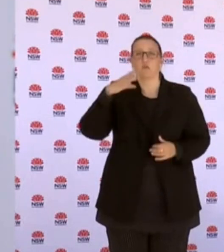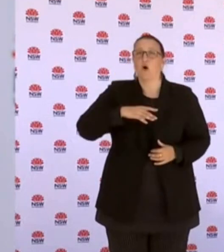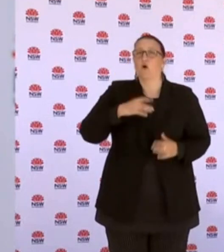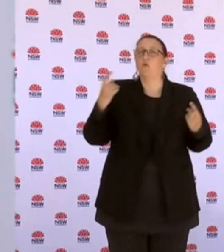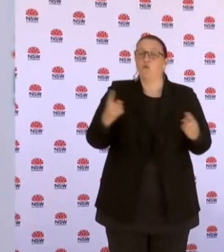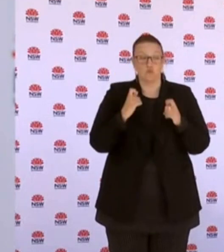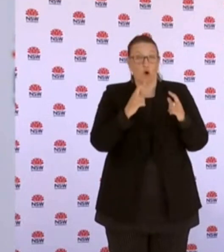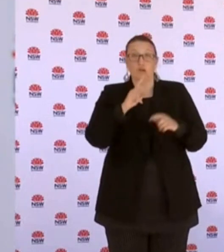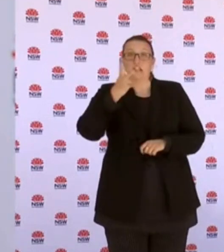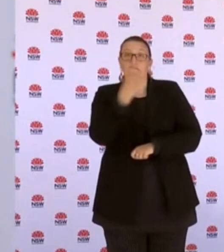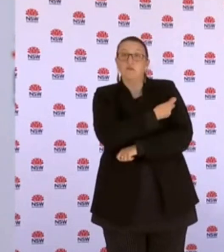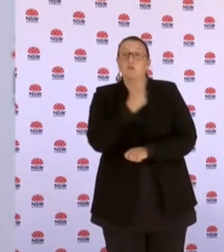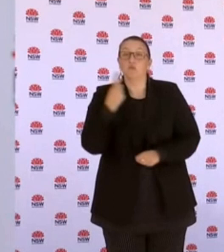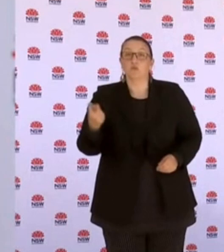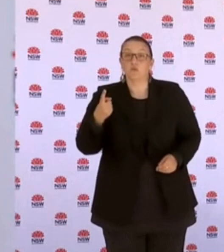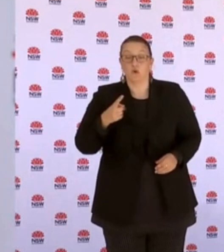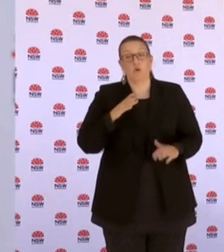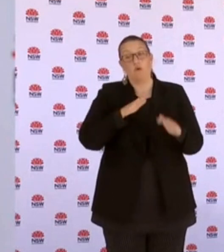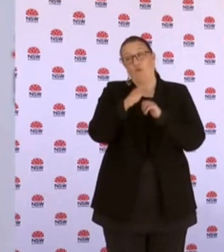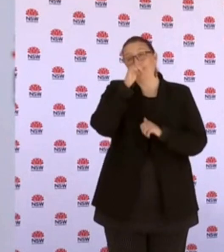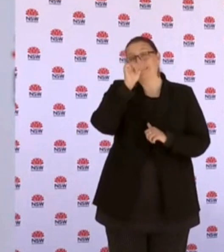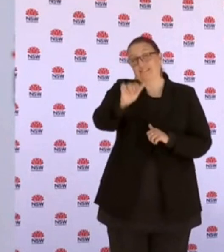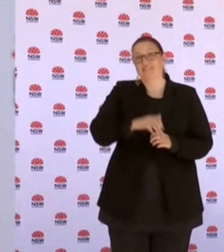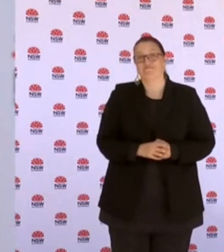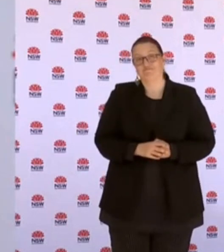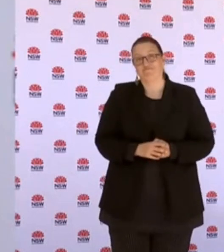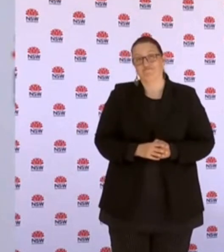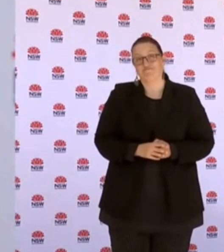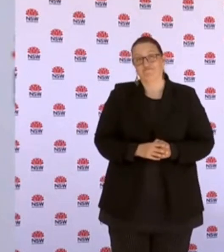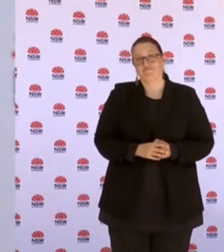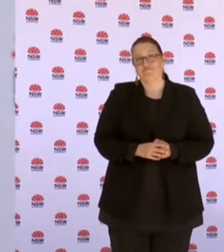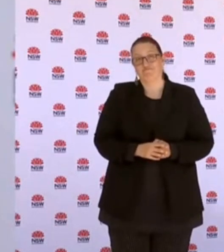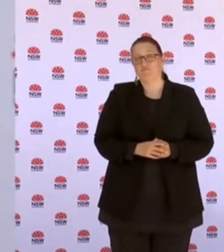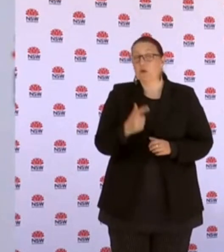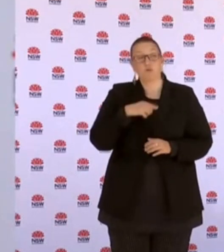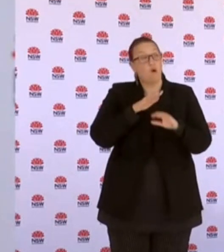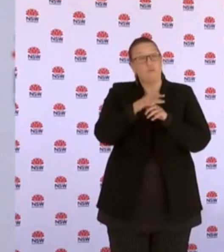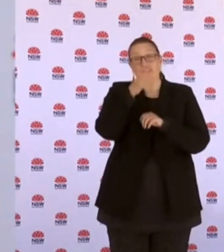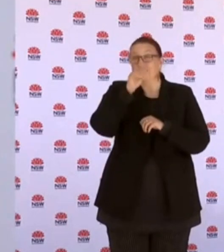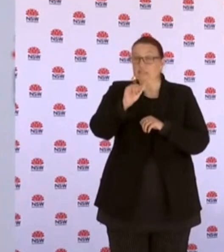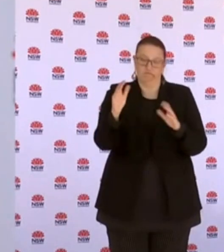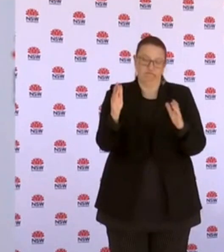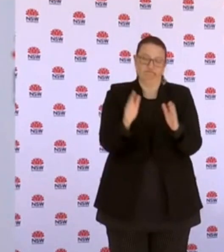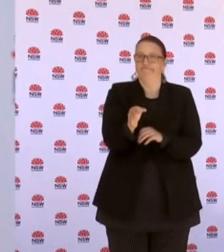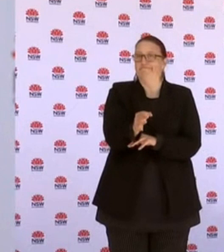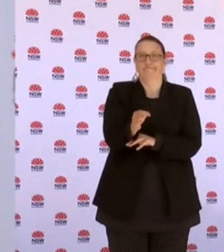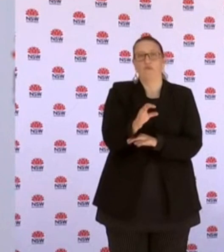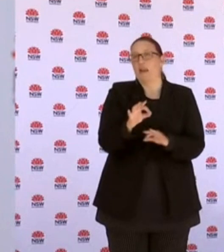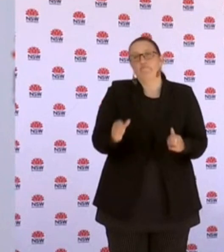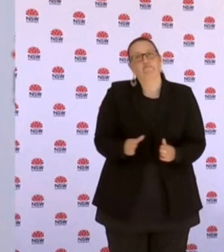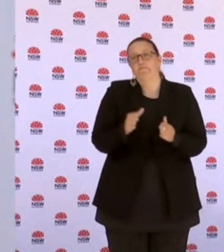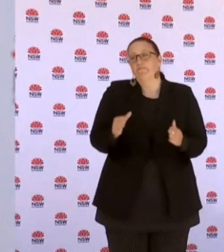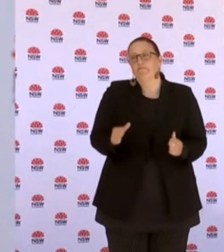still know that our rates in that age group could be improved, and that is an age group that is